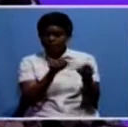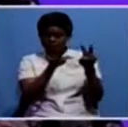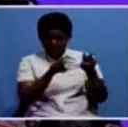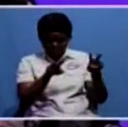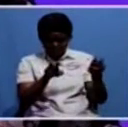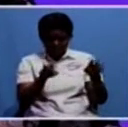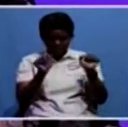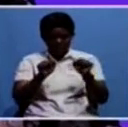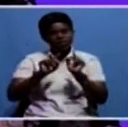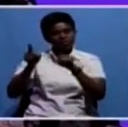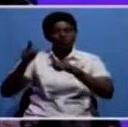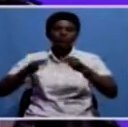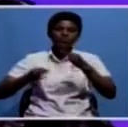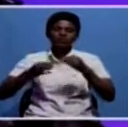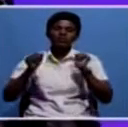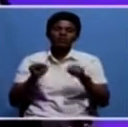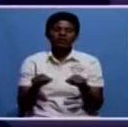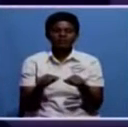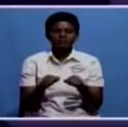then it can go to court. But then